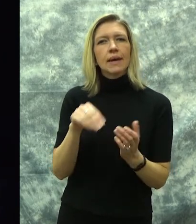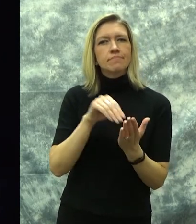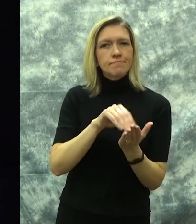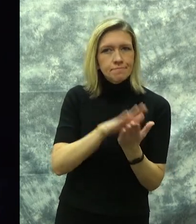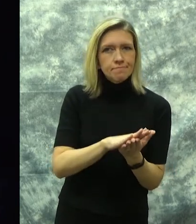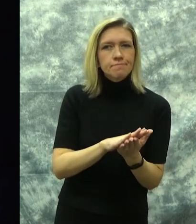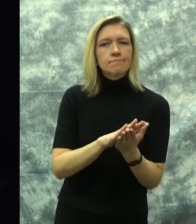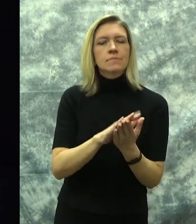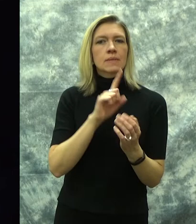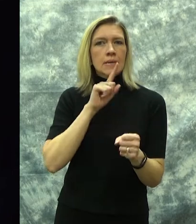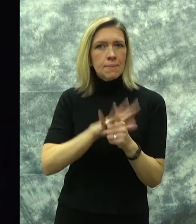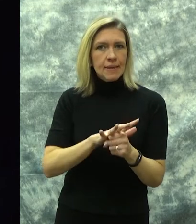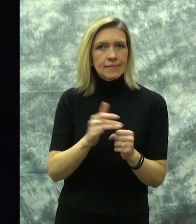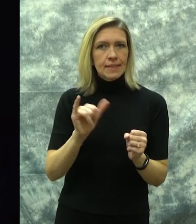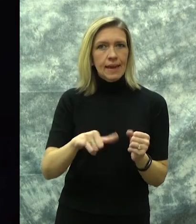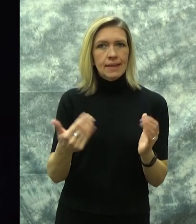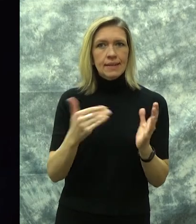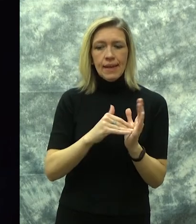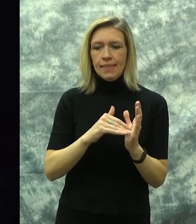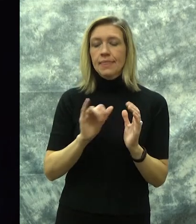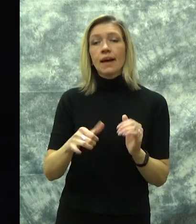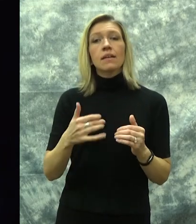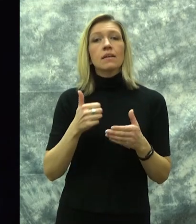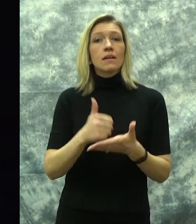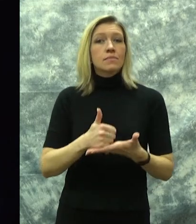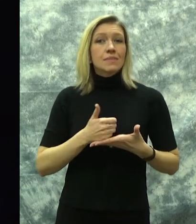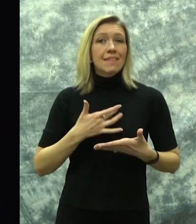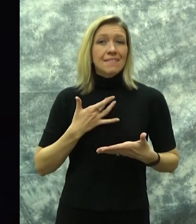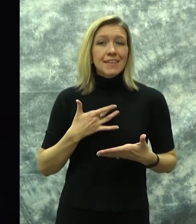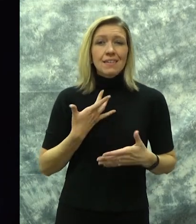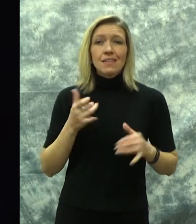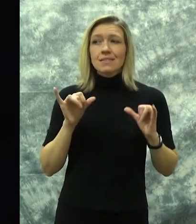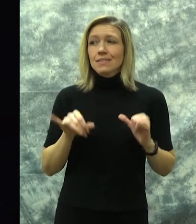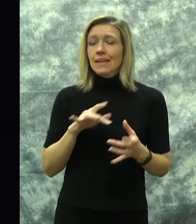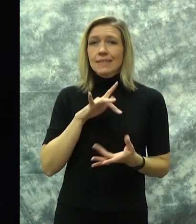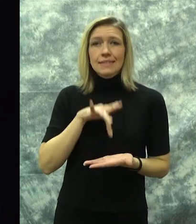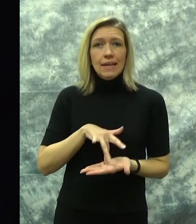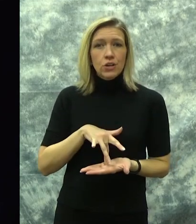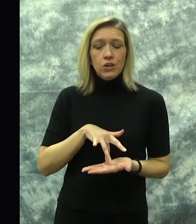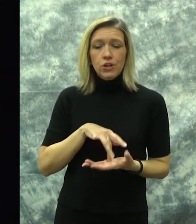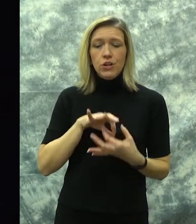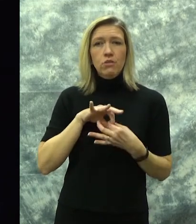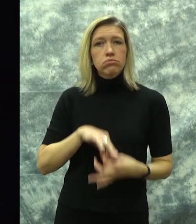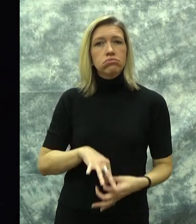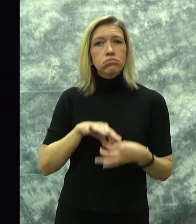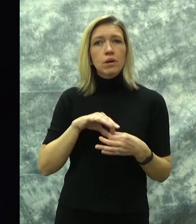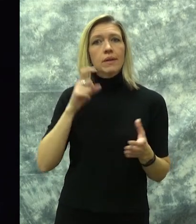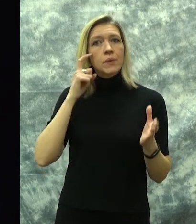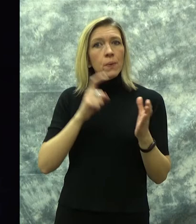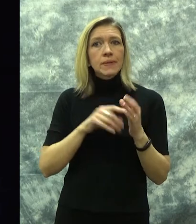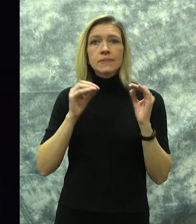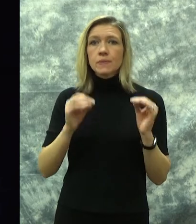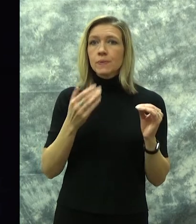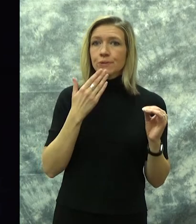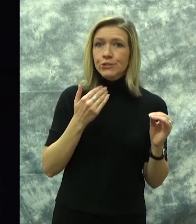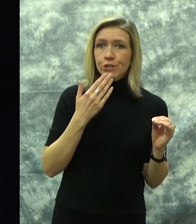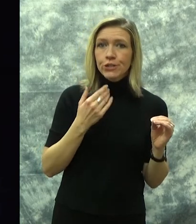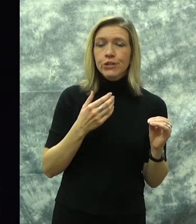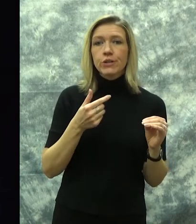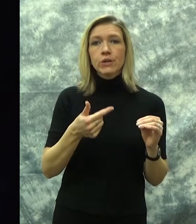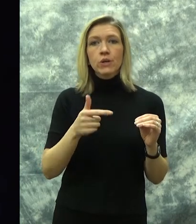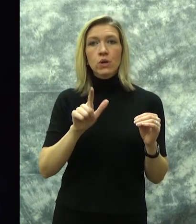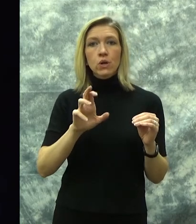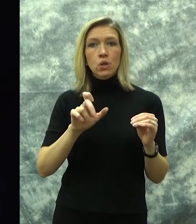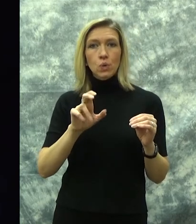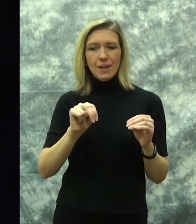it helps me feel and stay centered. I notice that without sugar and gluten in my physical form, it helps